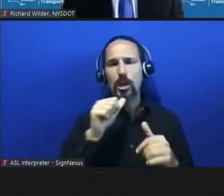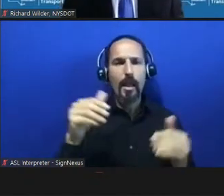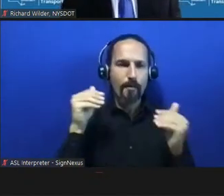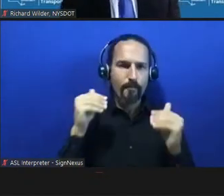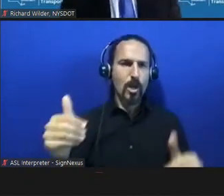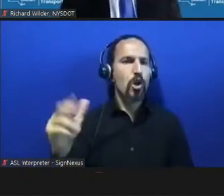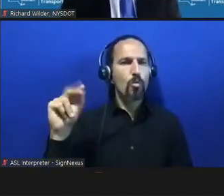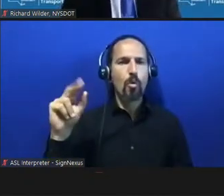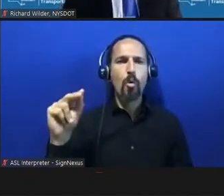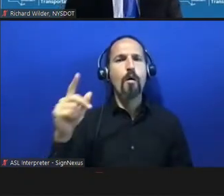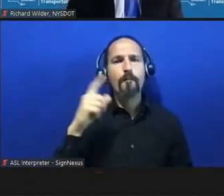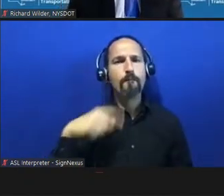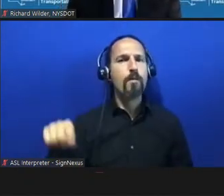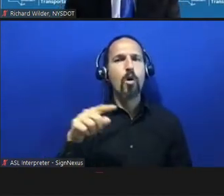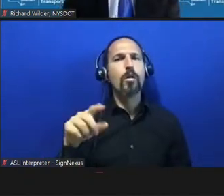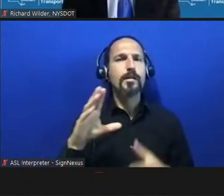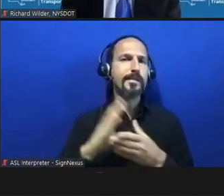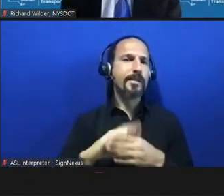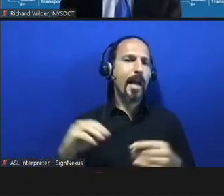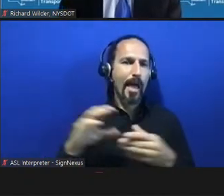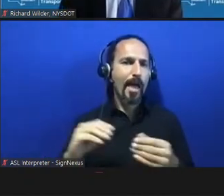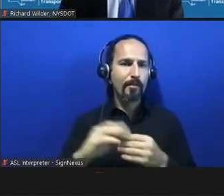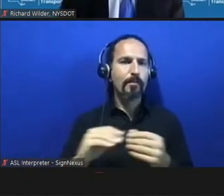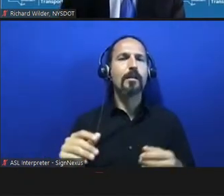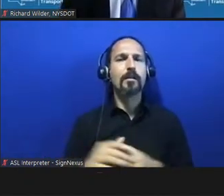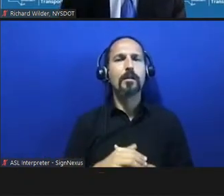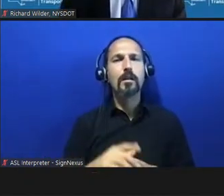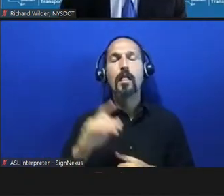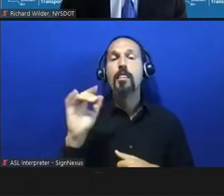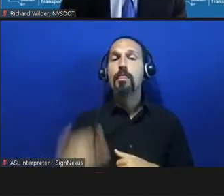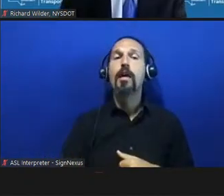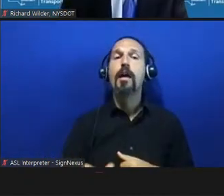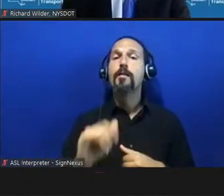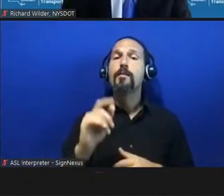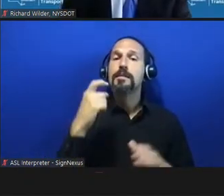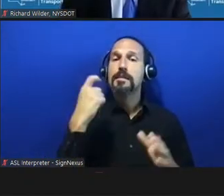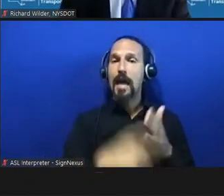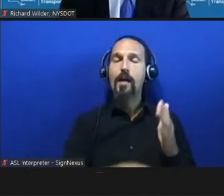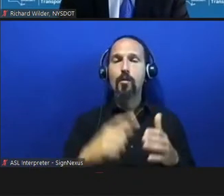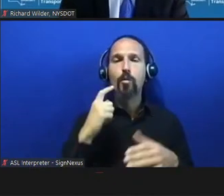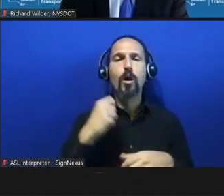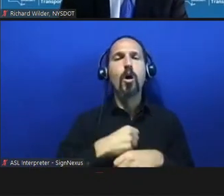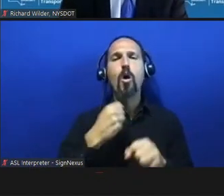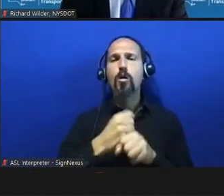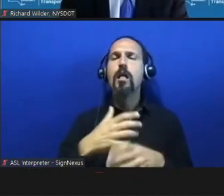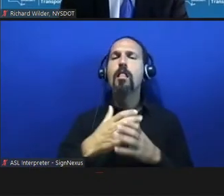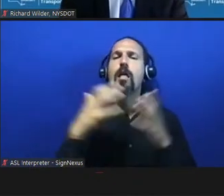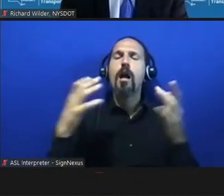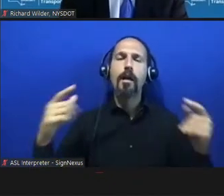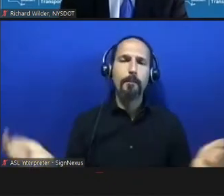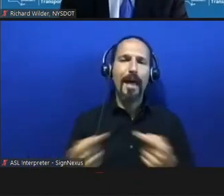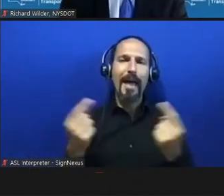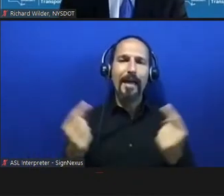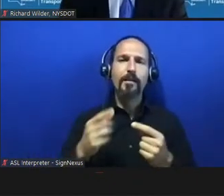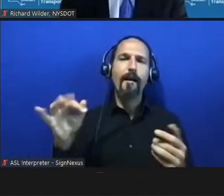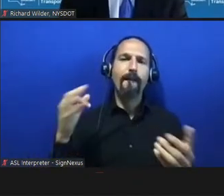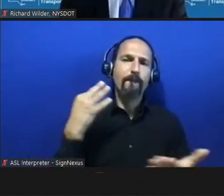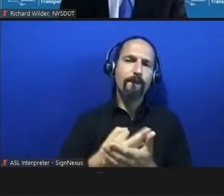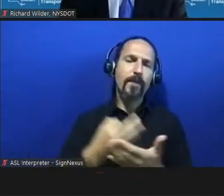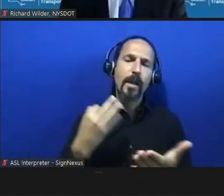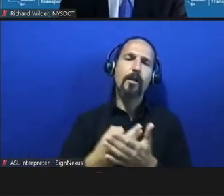as per all the testimonies the con congestion tax will cause so much pain and financial